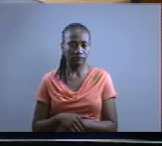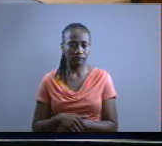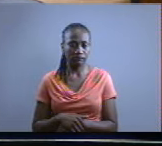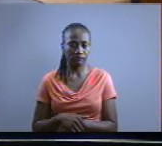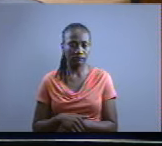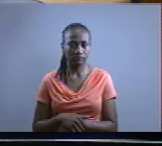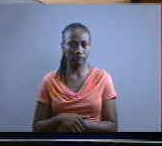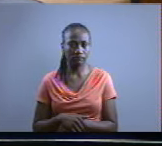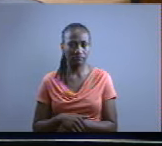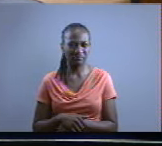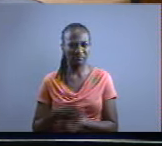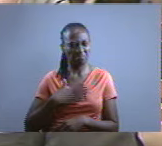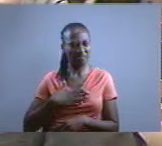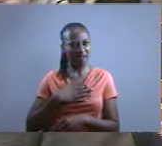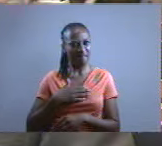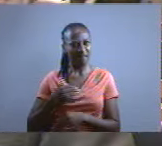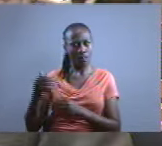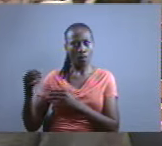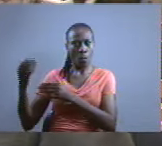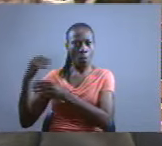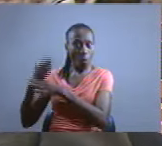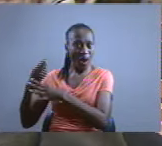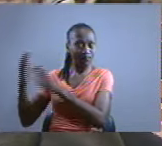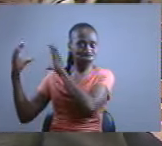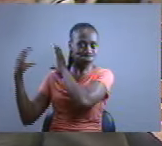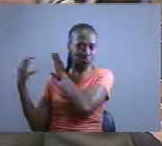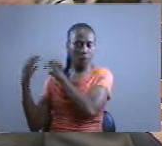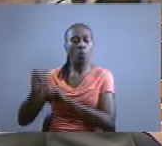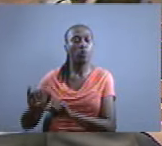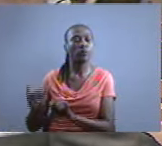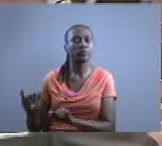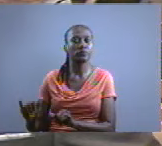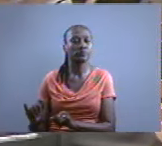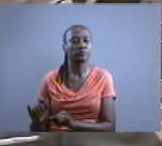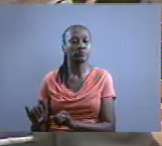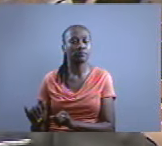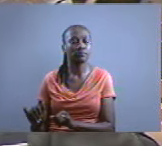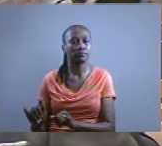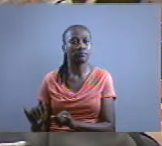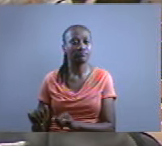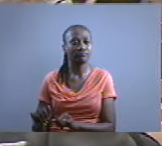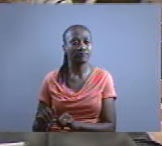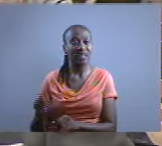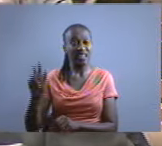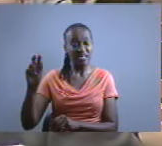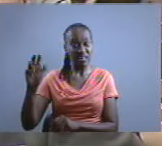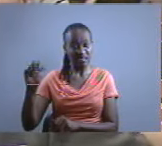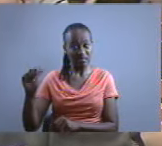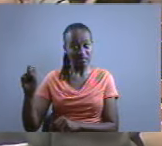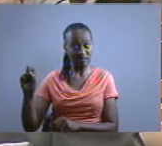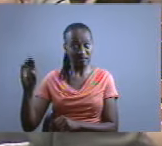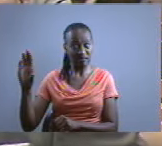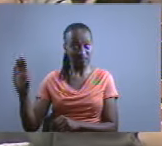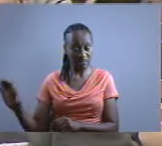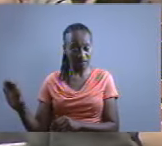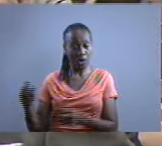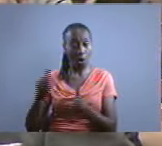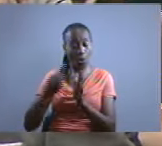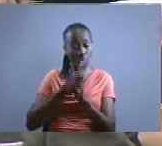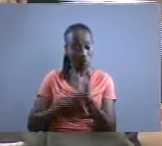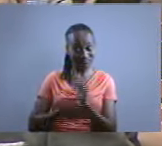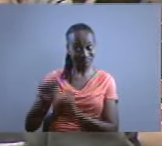been a backlog of Nongoma behind him, because the way the ruling party and its project,